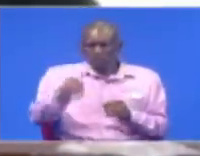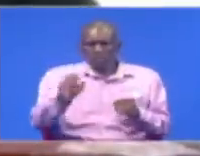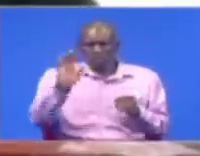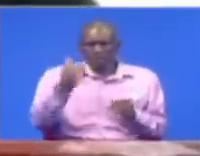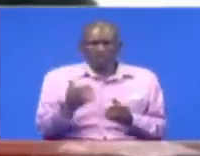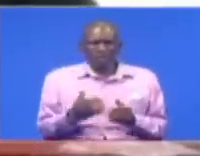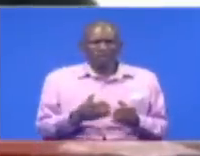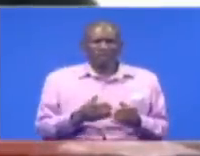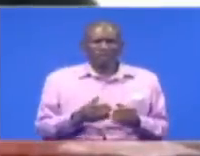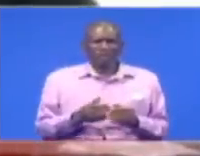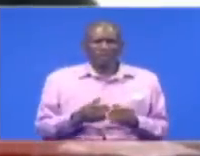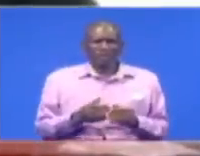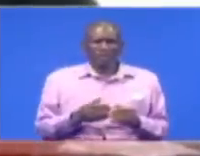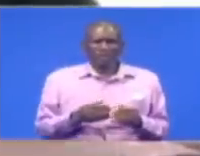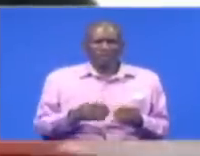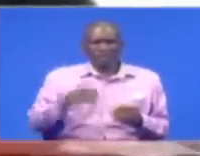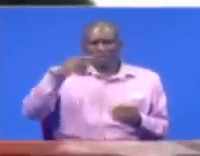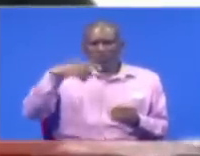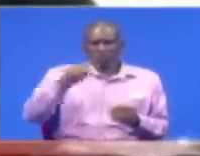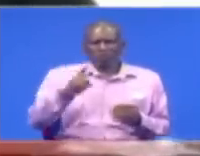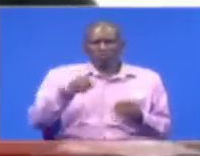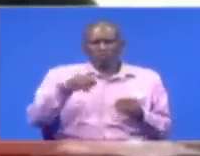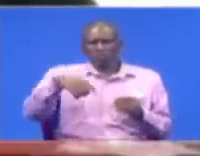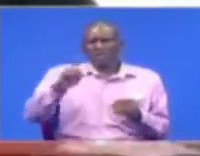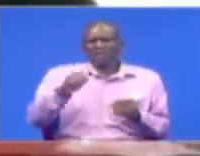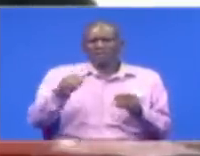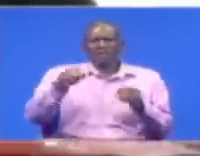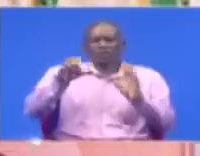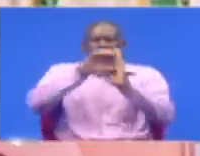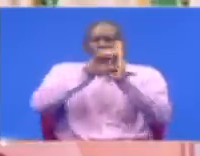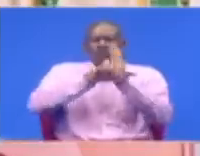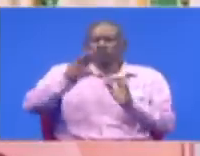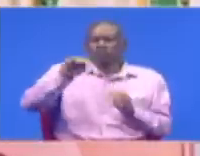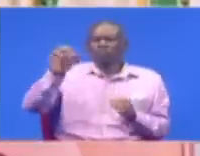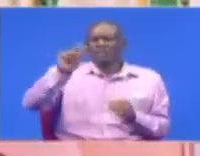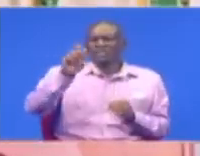to pass the constitutional muster?